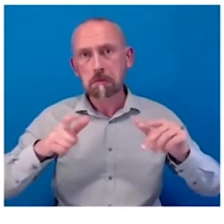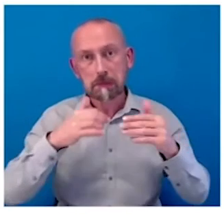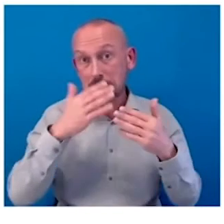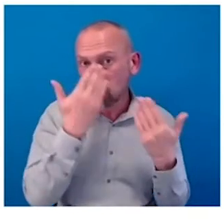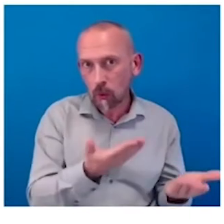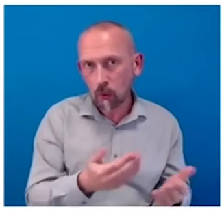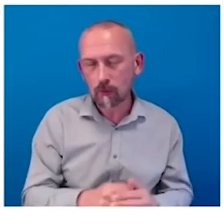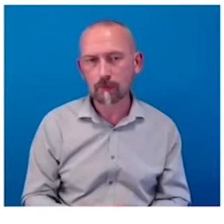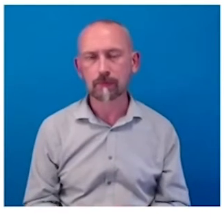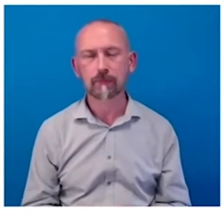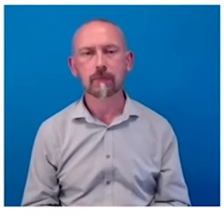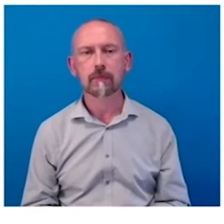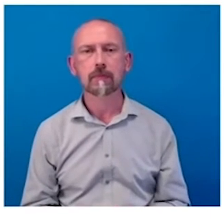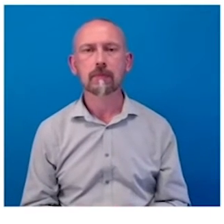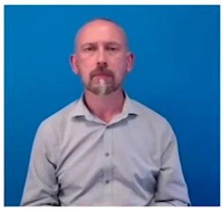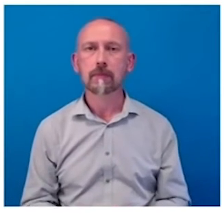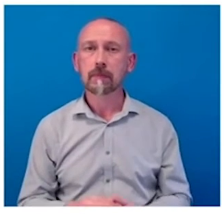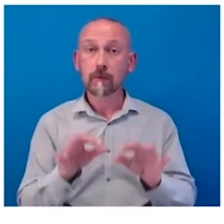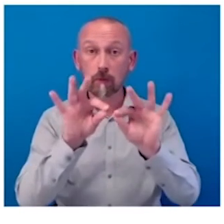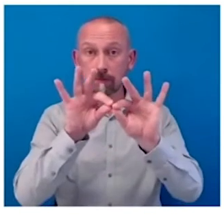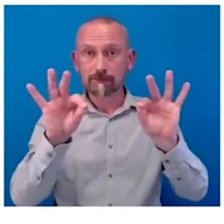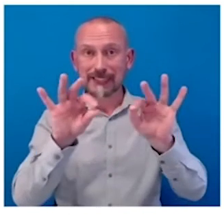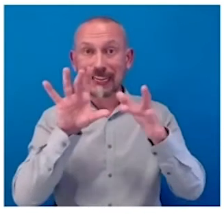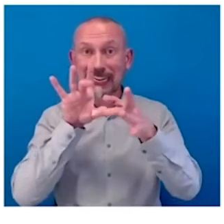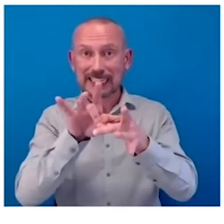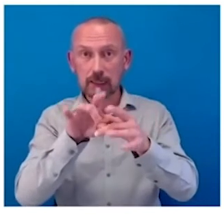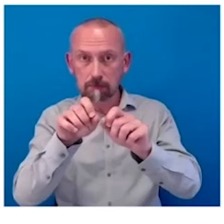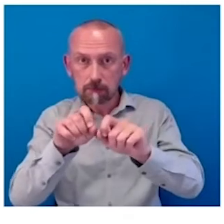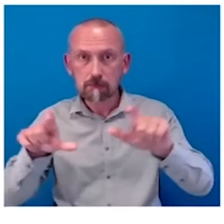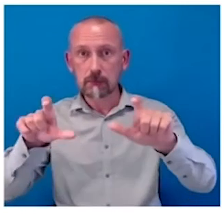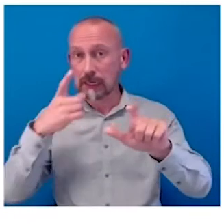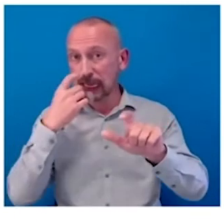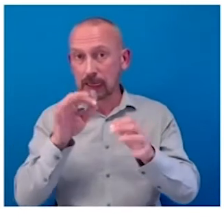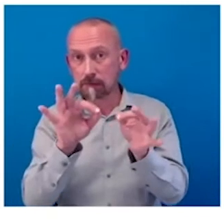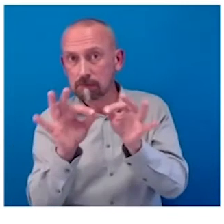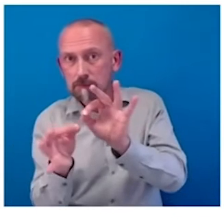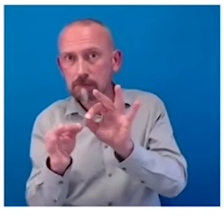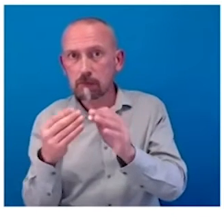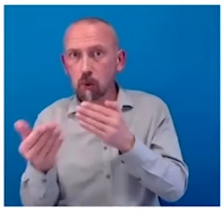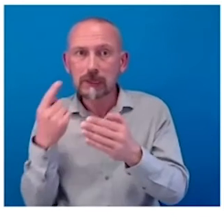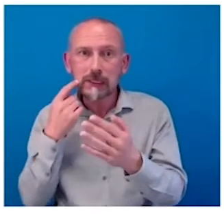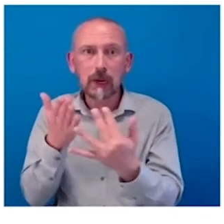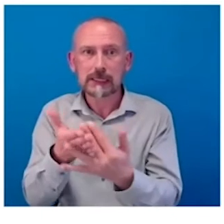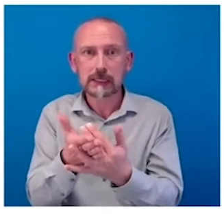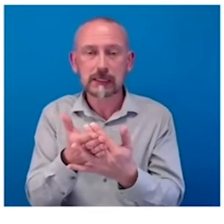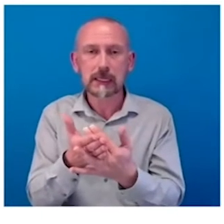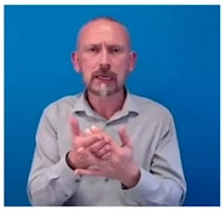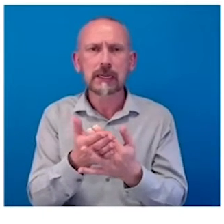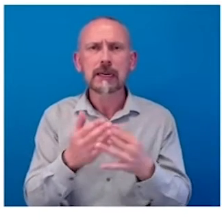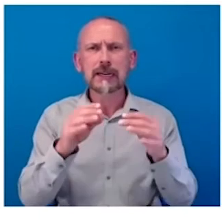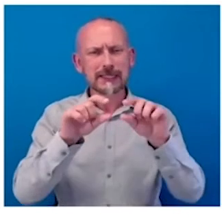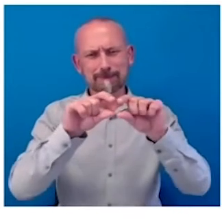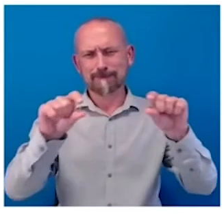And thinking about link text, there are some simple things you can do to make link text more accessible. It should be meaningful and it should make sense